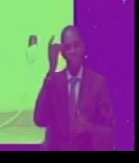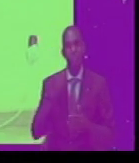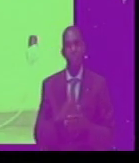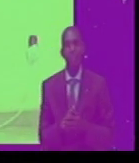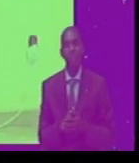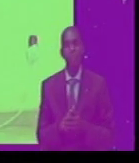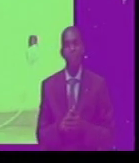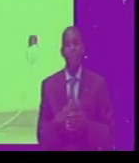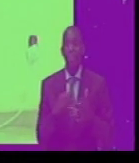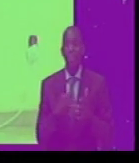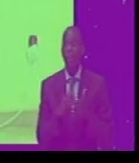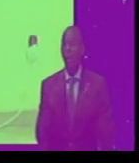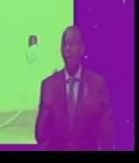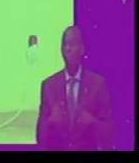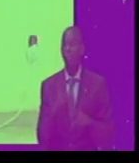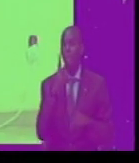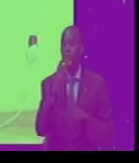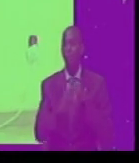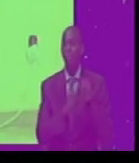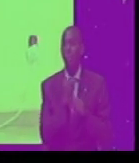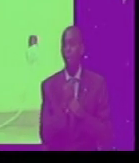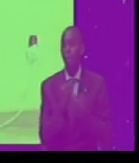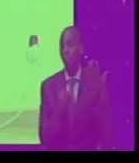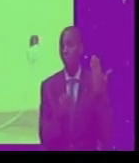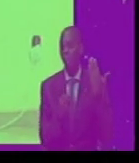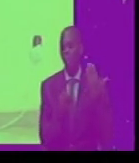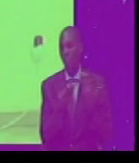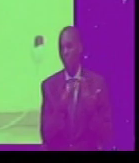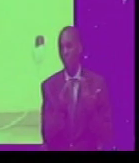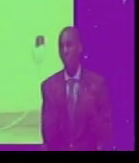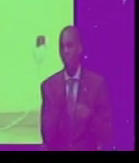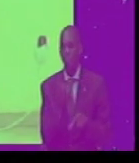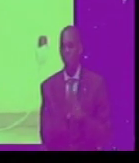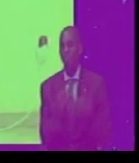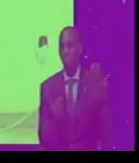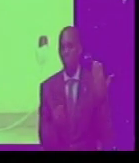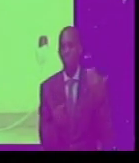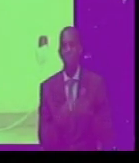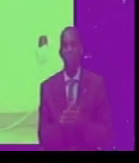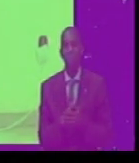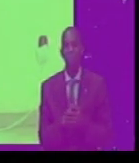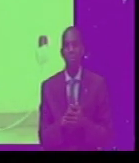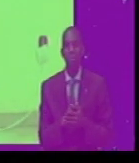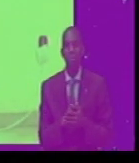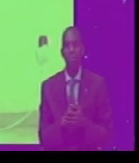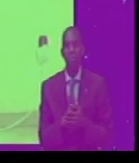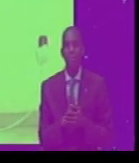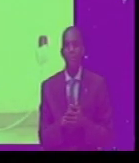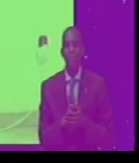God, and to the shame of the devil. It happened